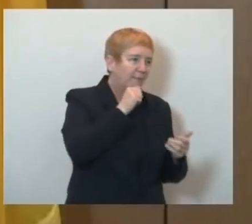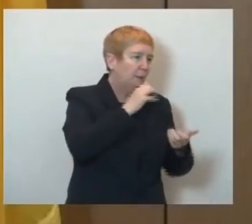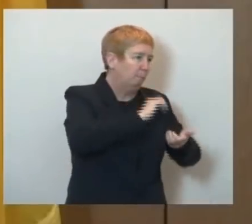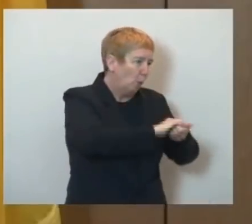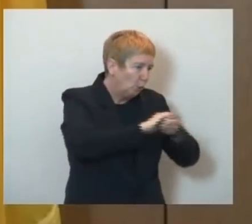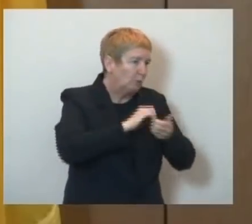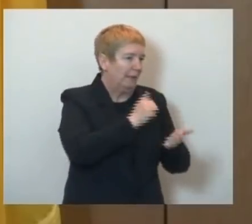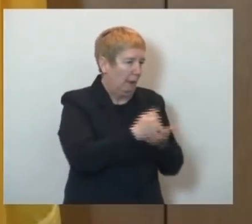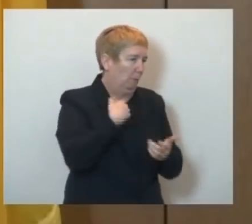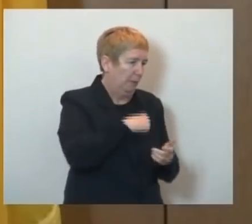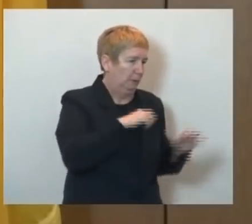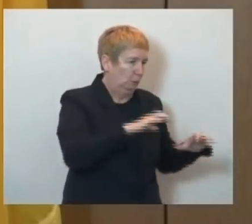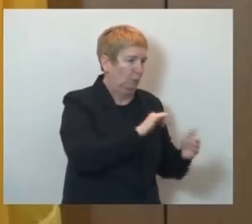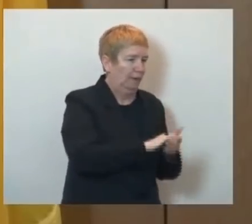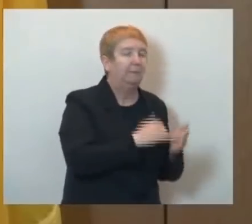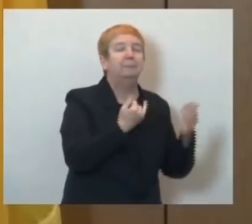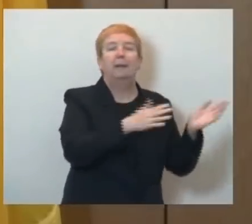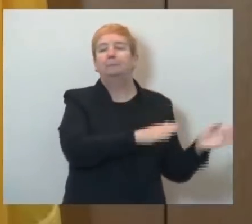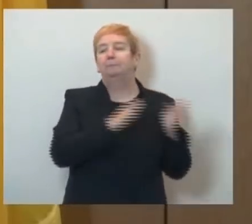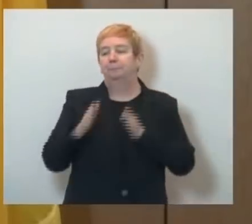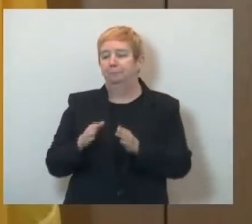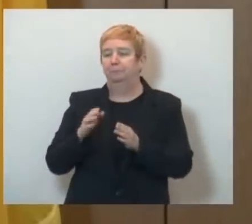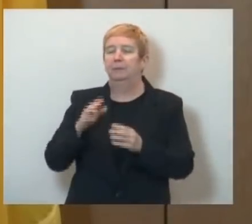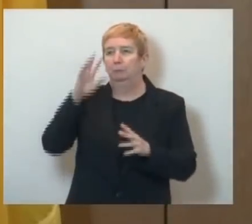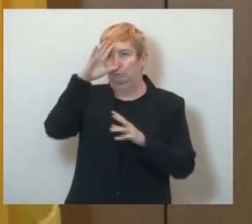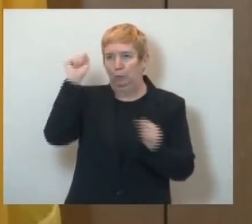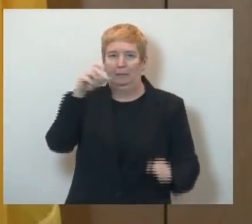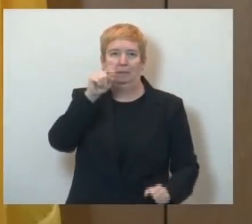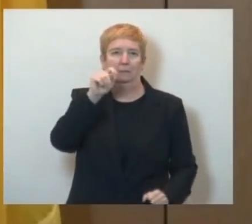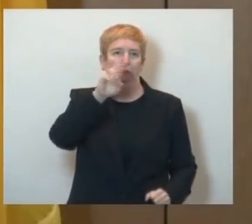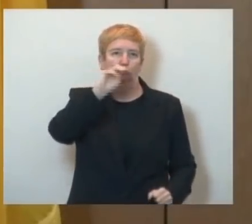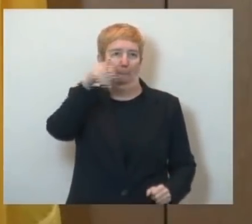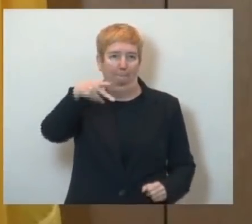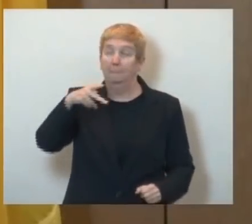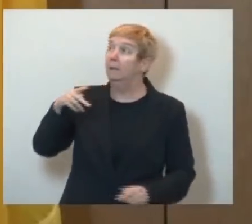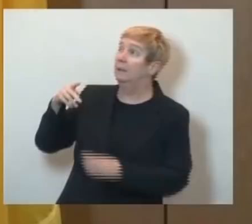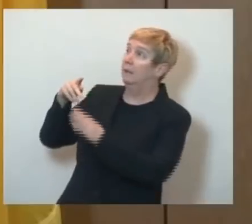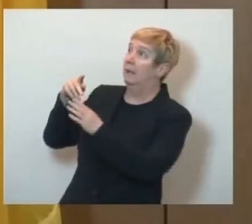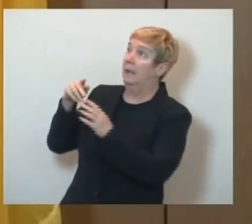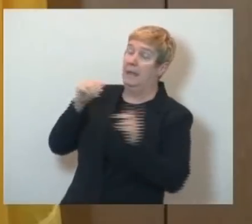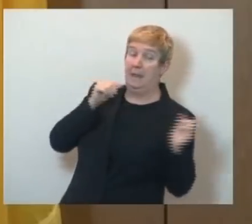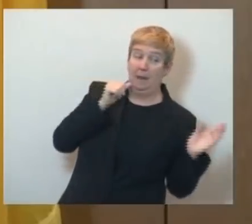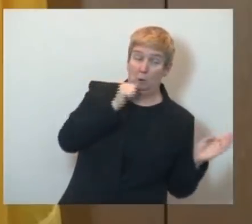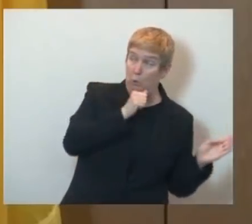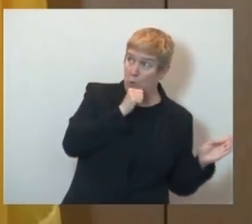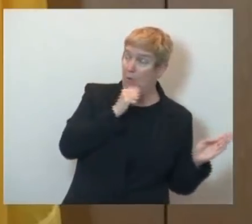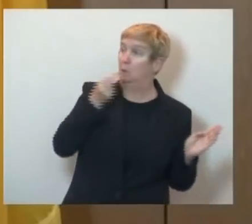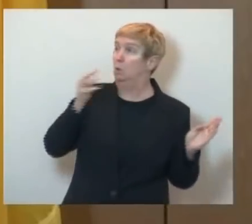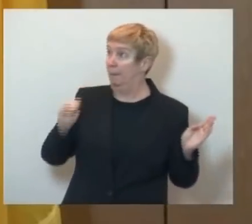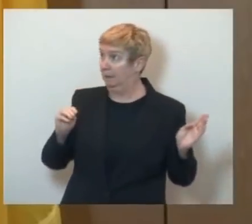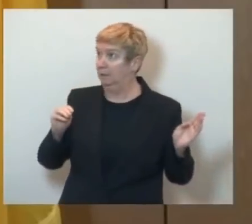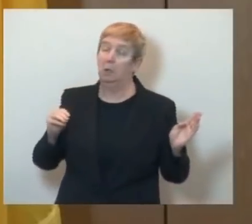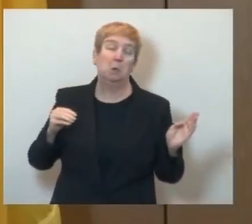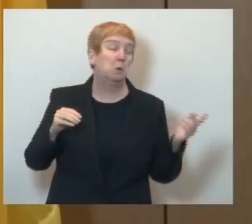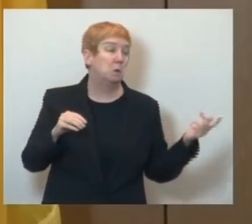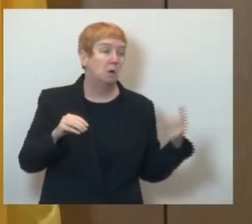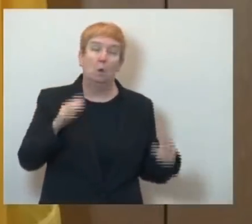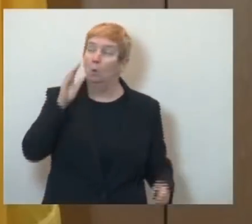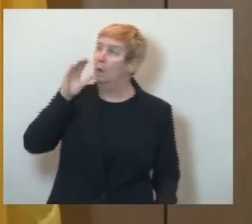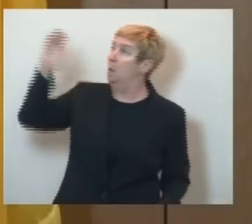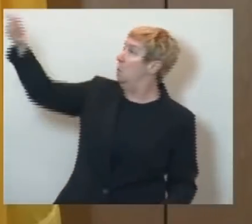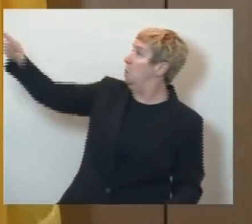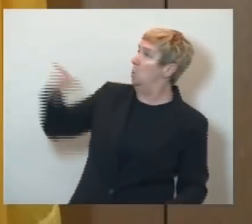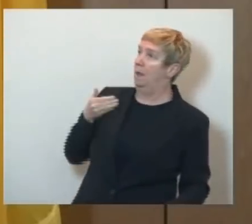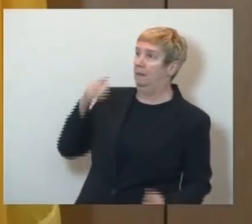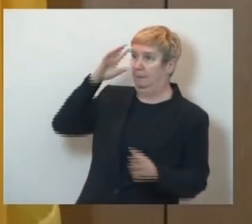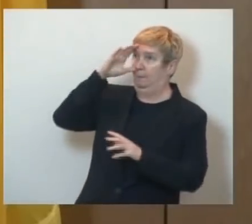Trump. I think that Arizona and New Mexico I will welcome President Trump with open